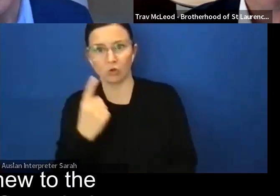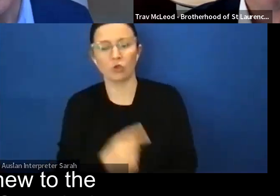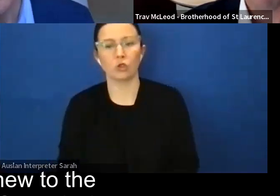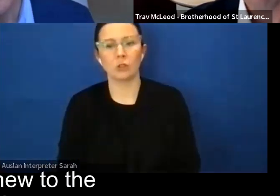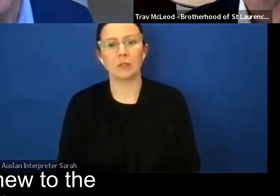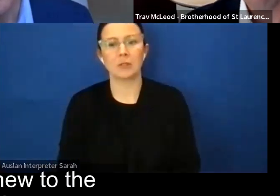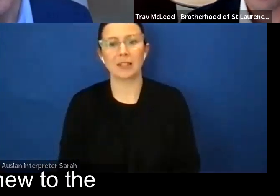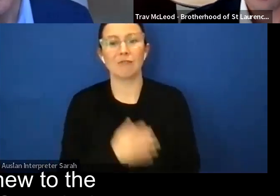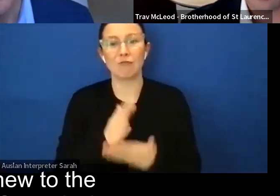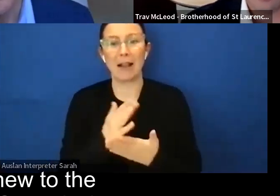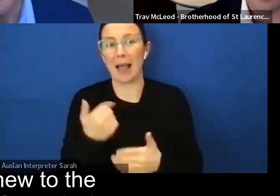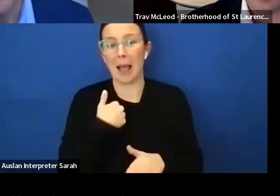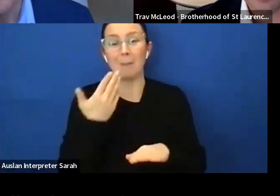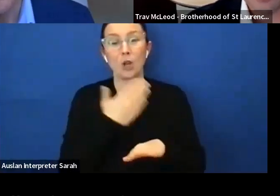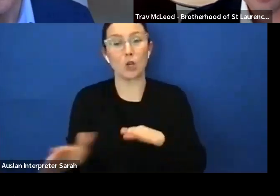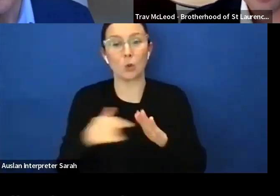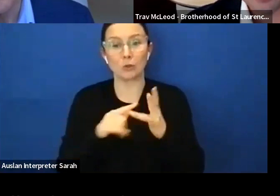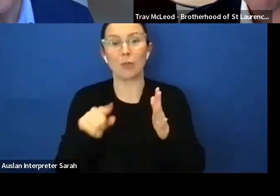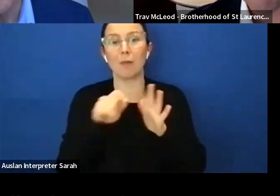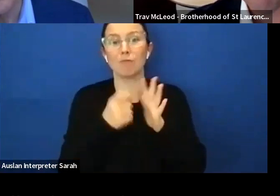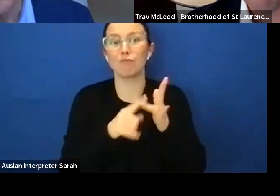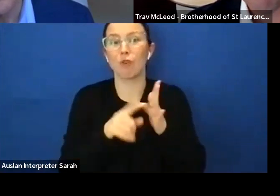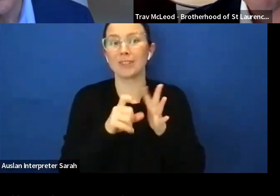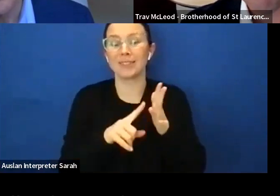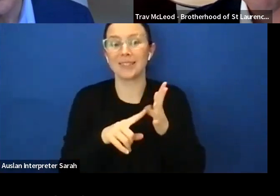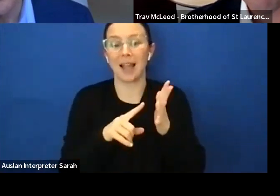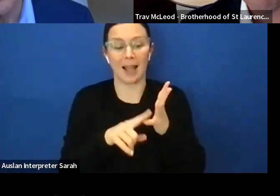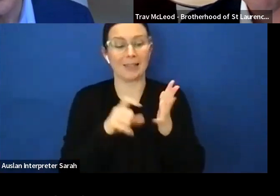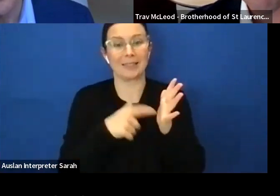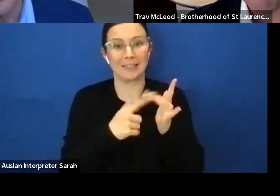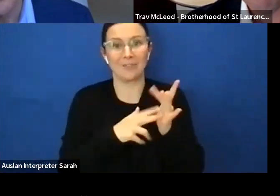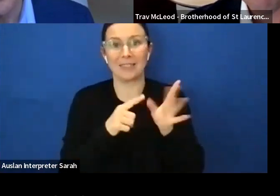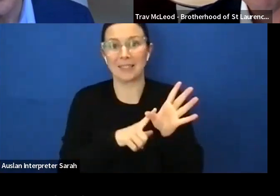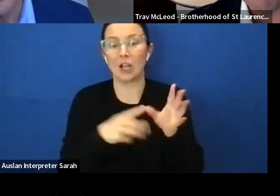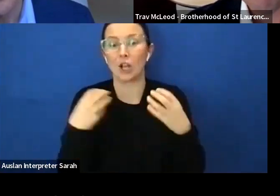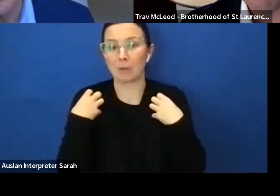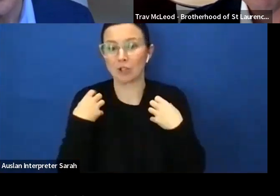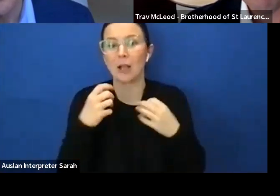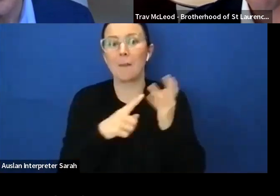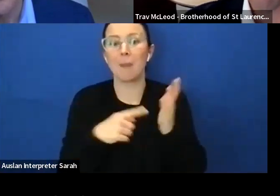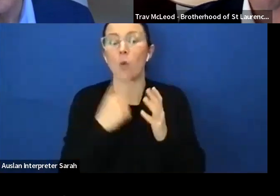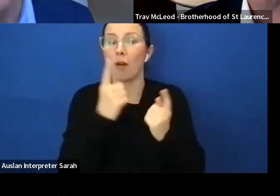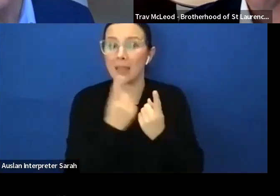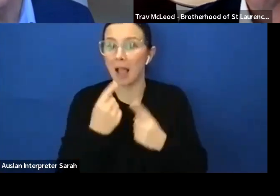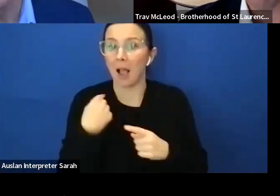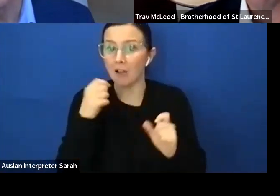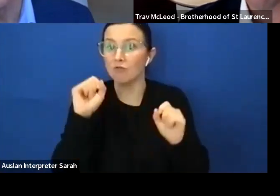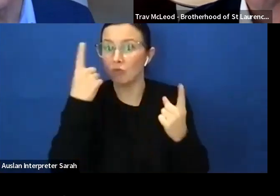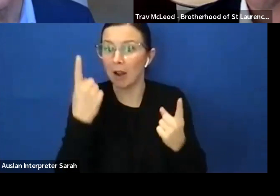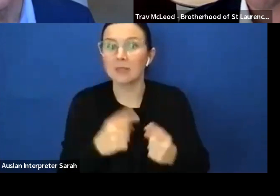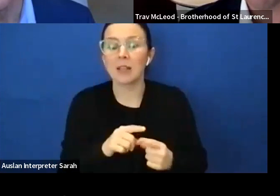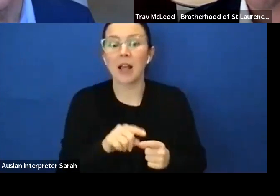I'm fairly new to the Productivity Commission, but one thing I've learned is that the Commission is